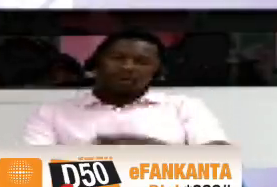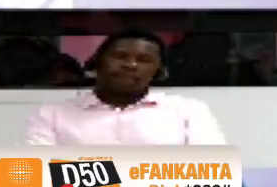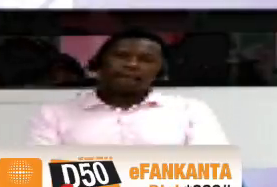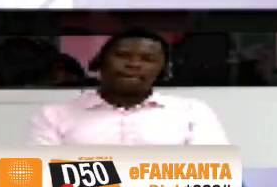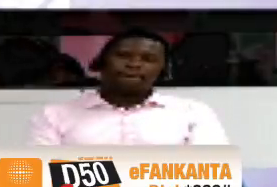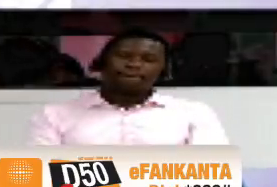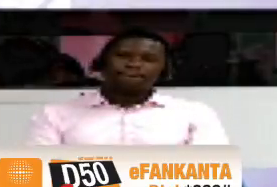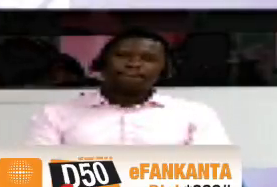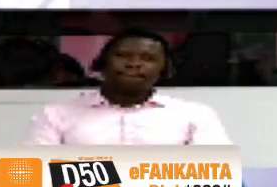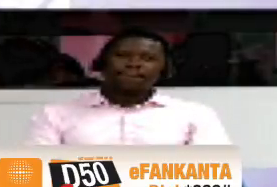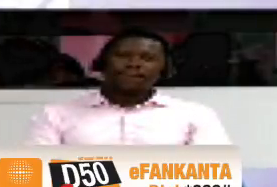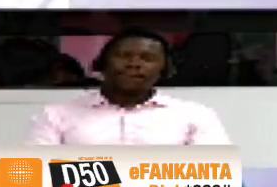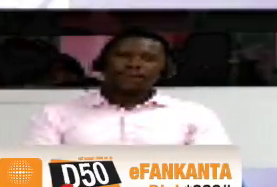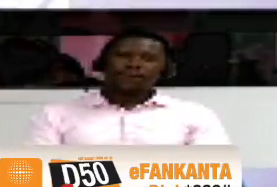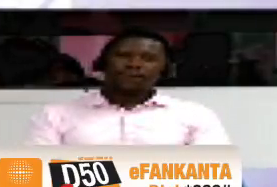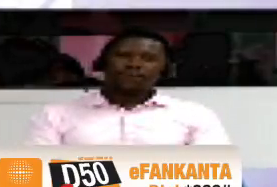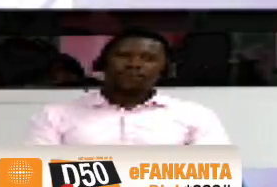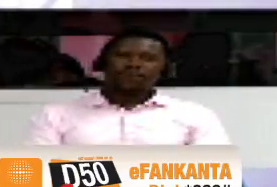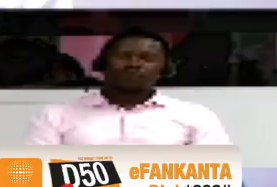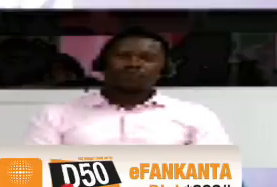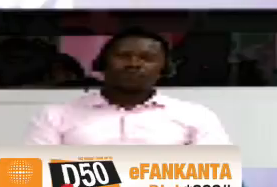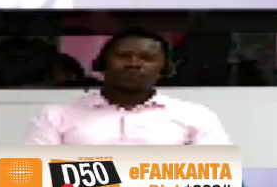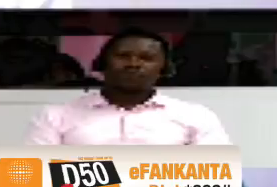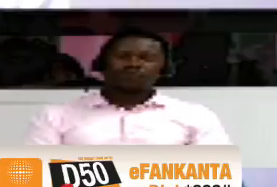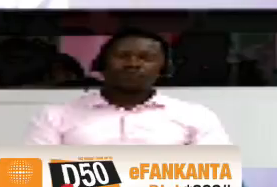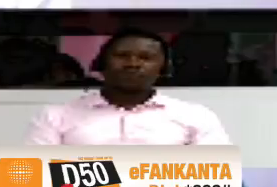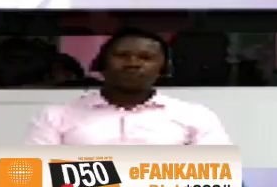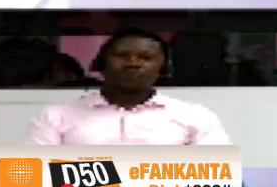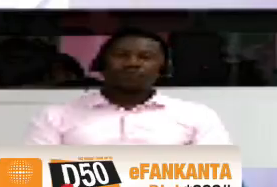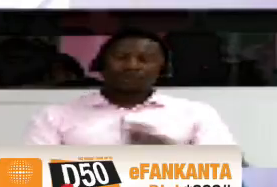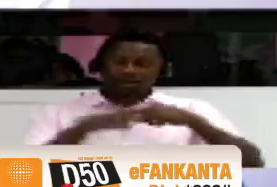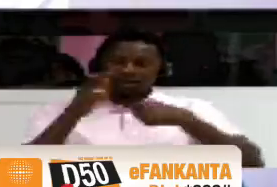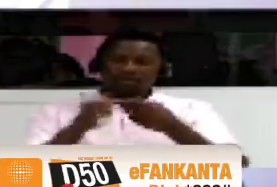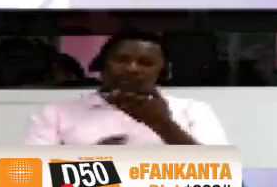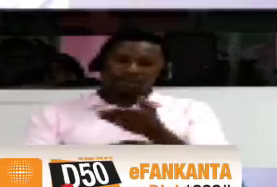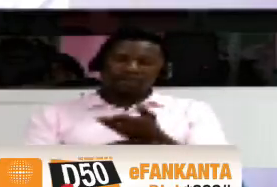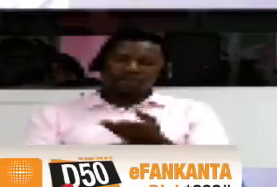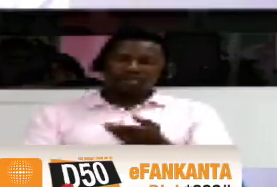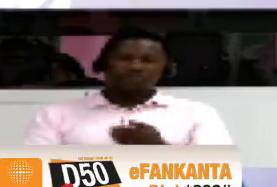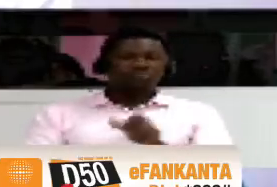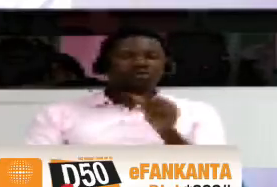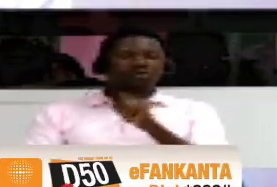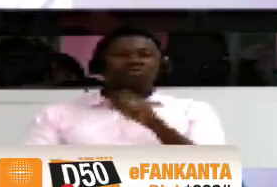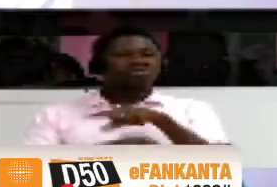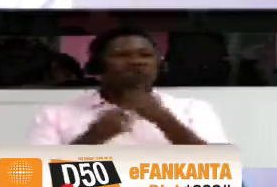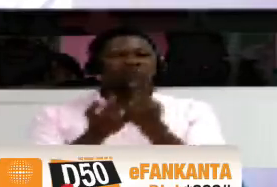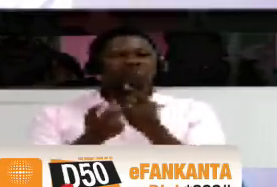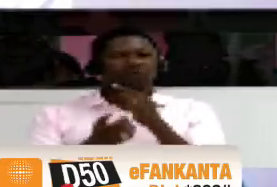After this, an unusual